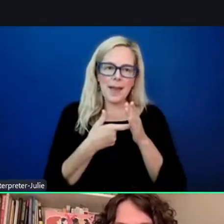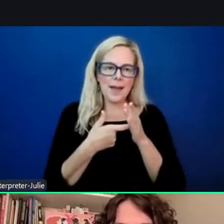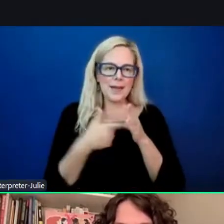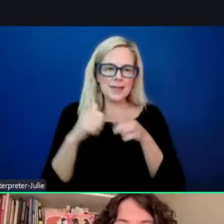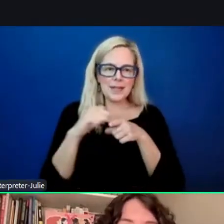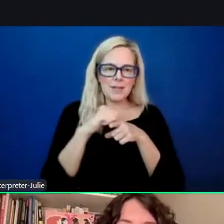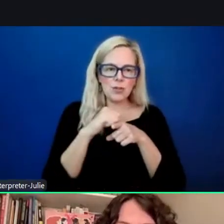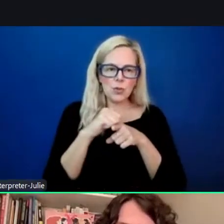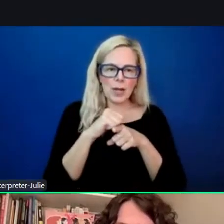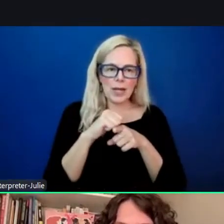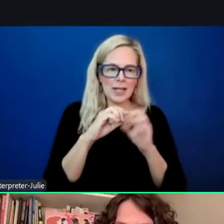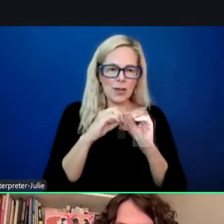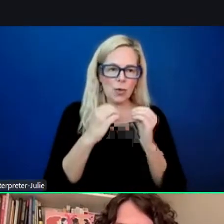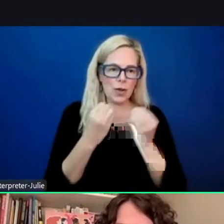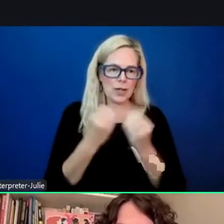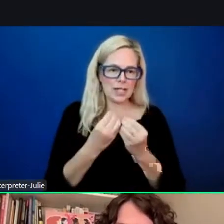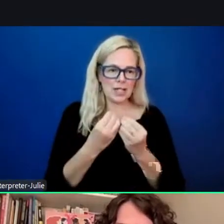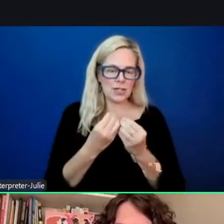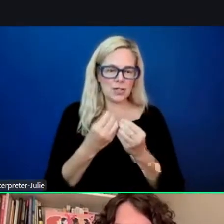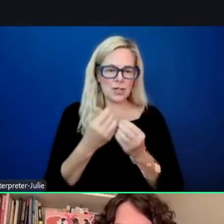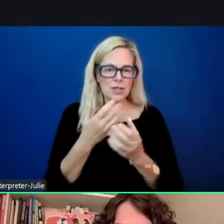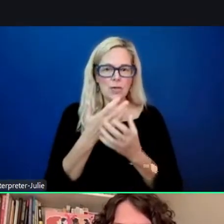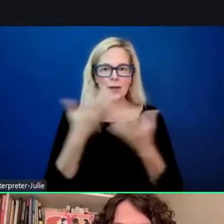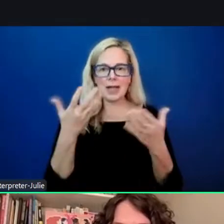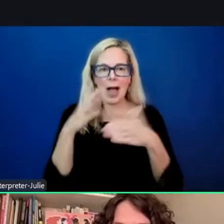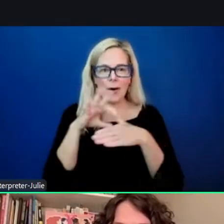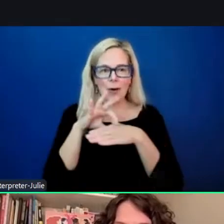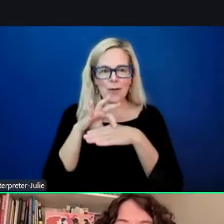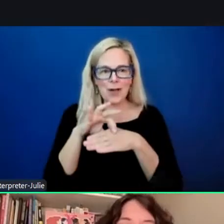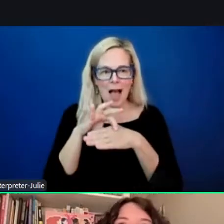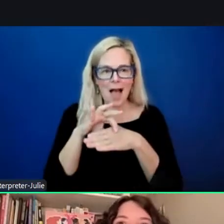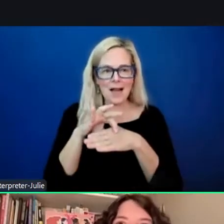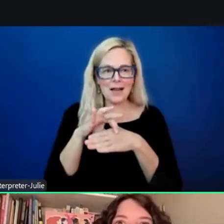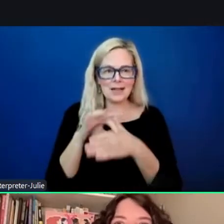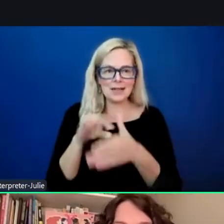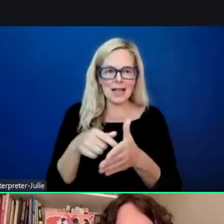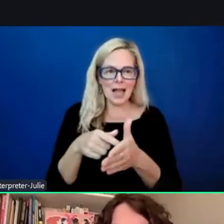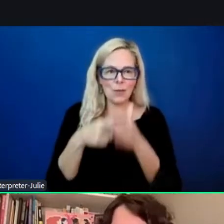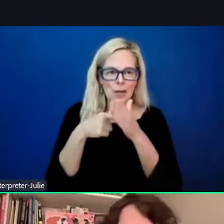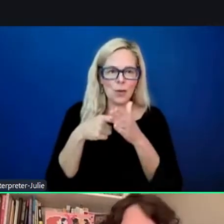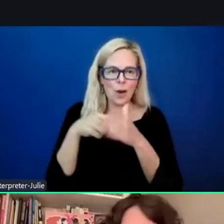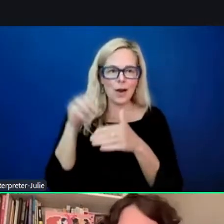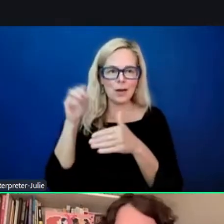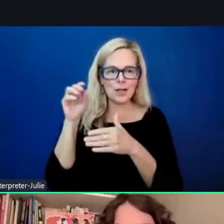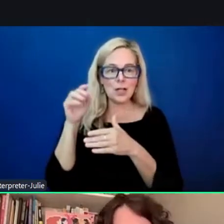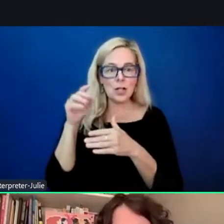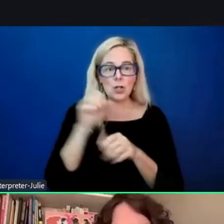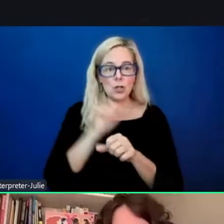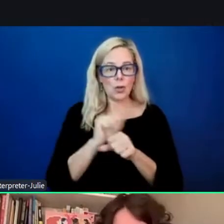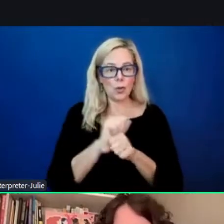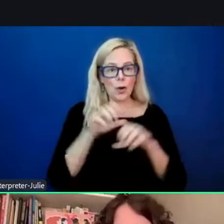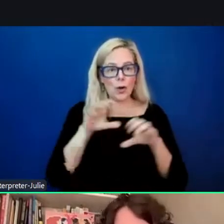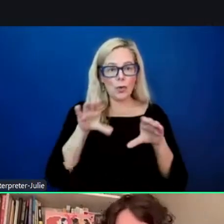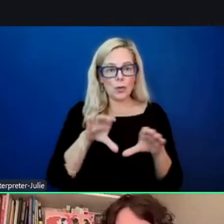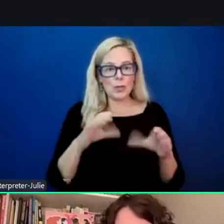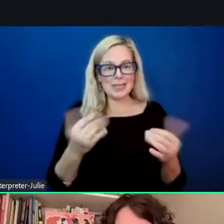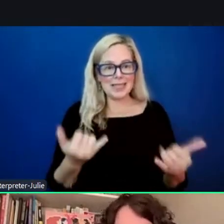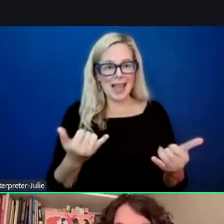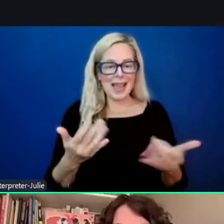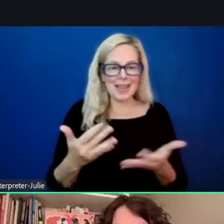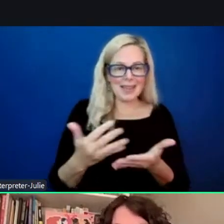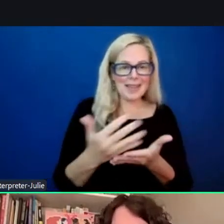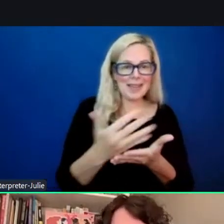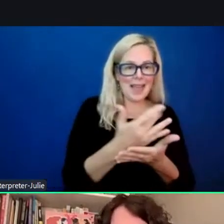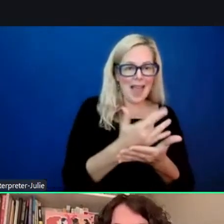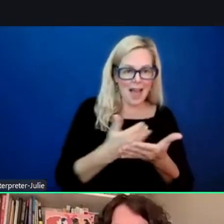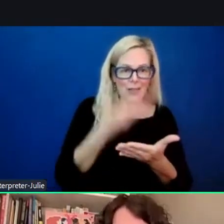around the amount of content that they have to expose learners to. So the work that people are doing today of gathering the data that